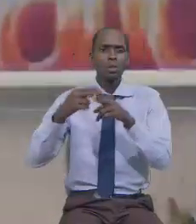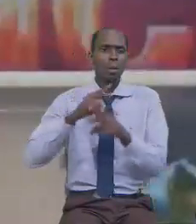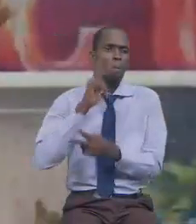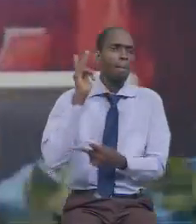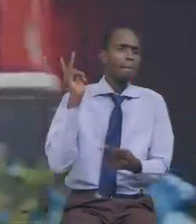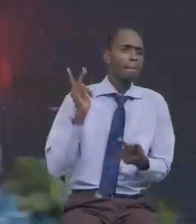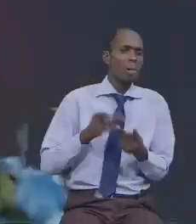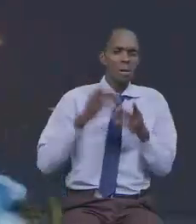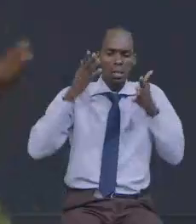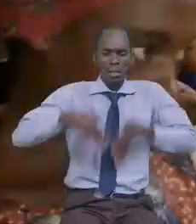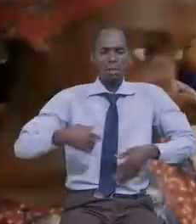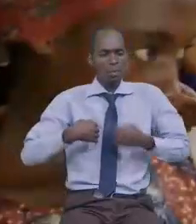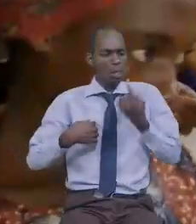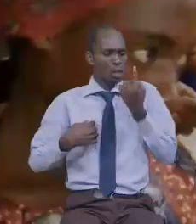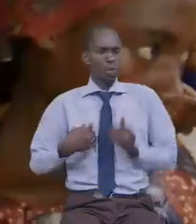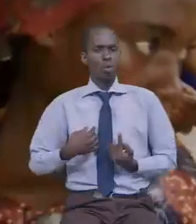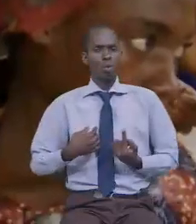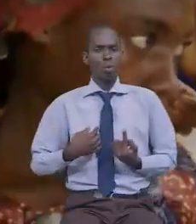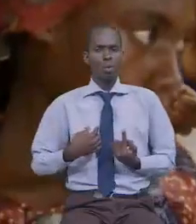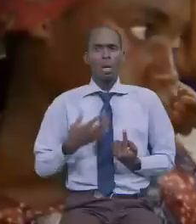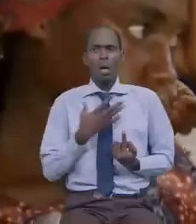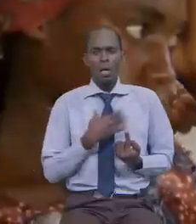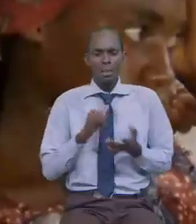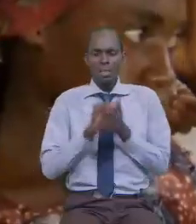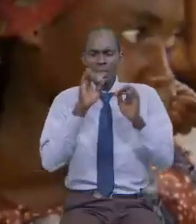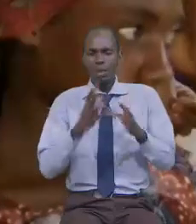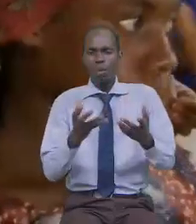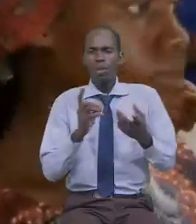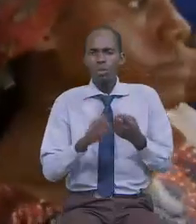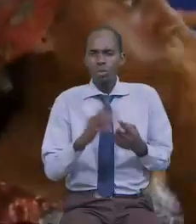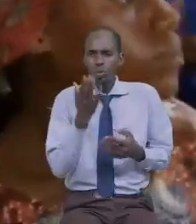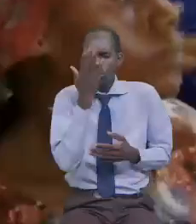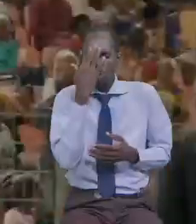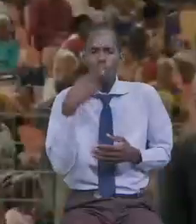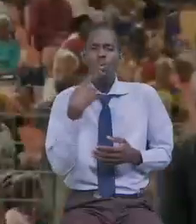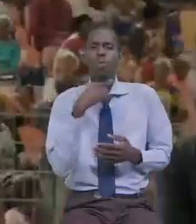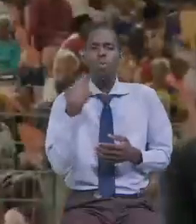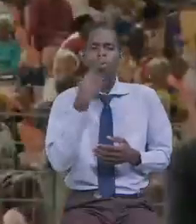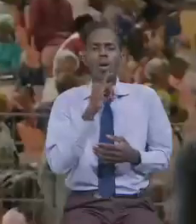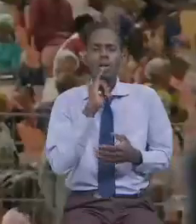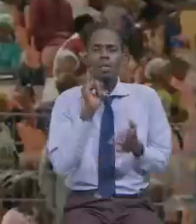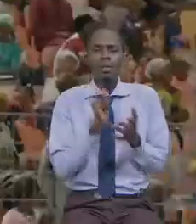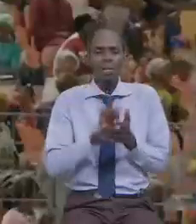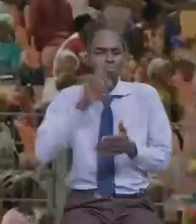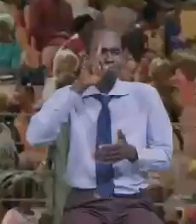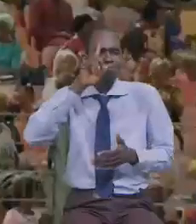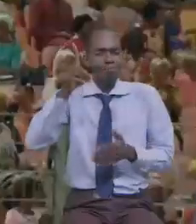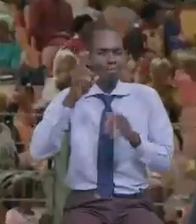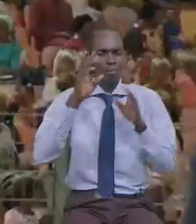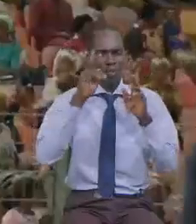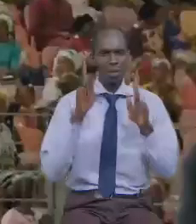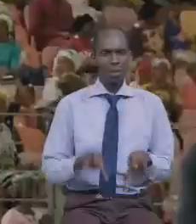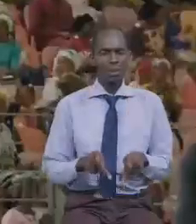the genius that did this. And so after that, he now